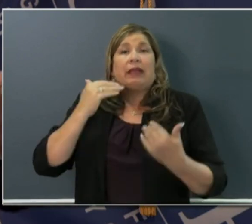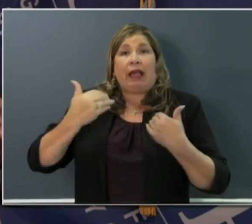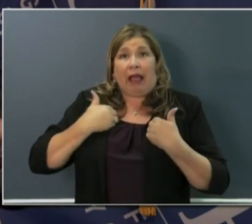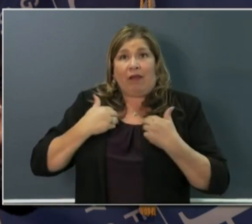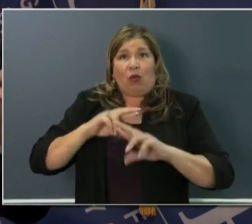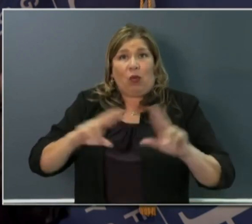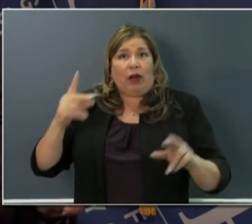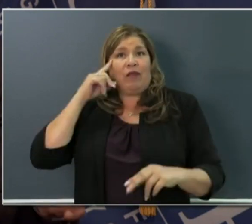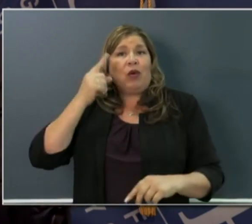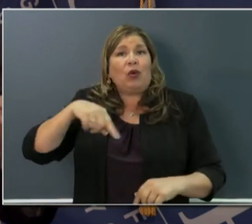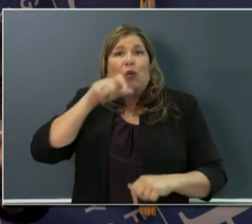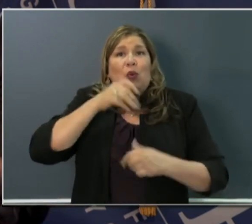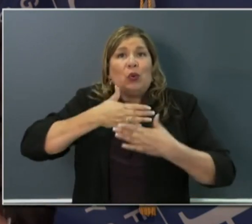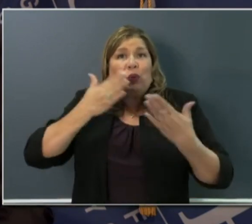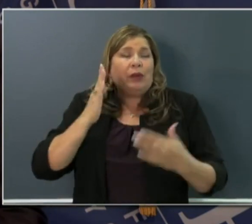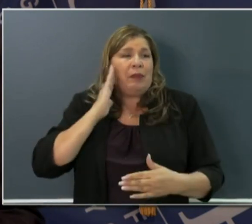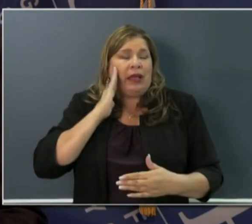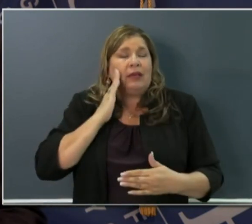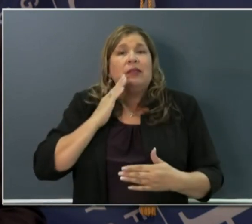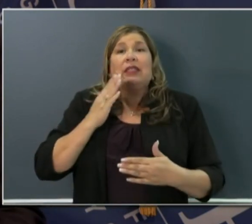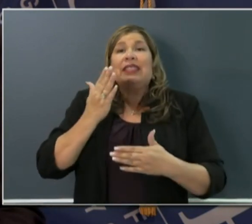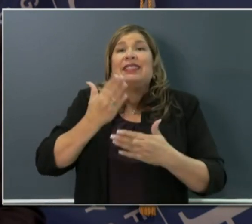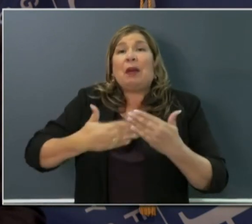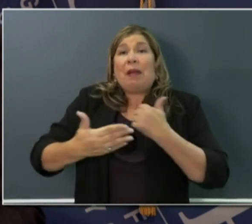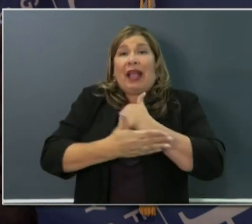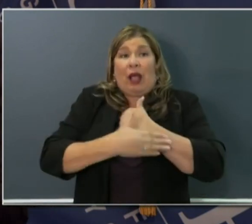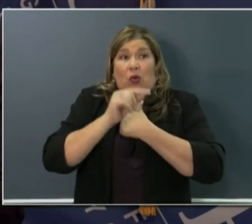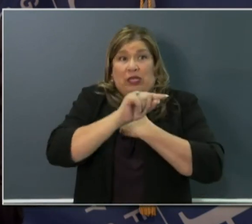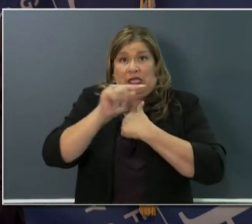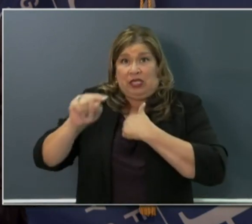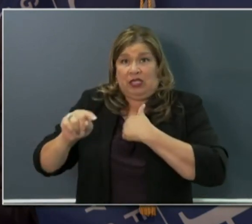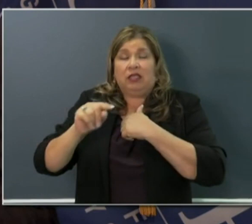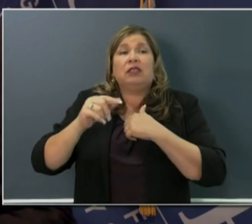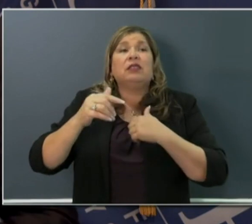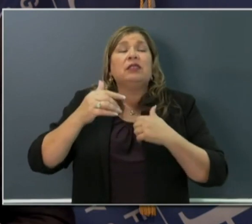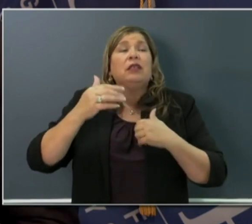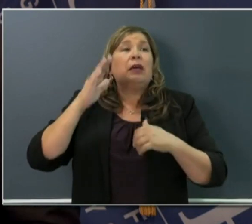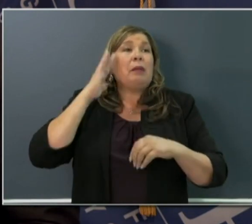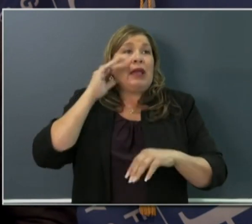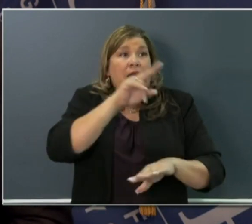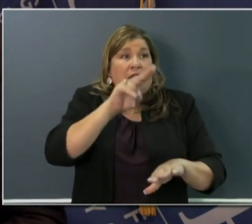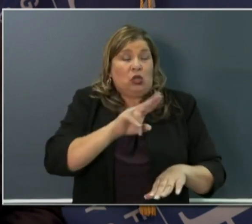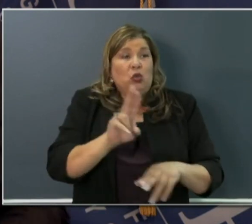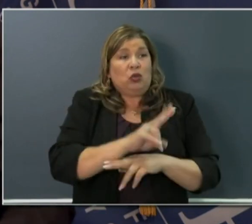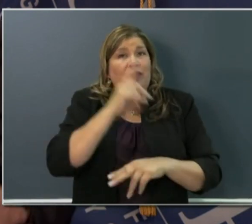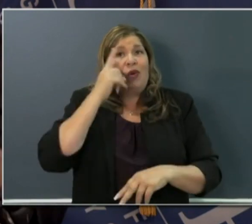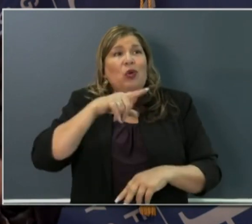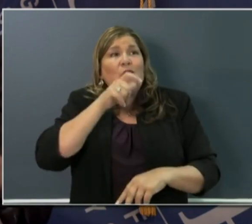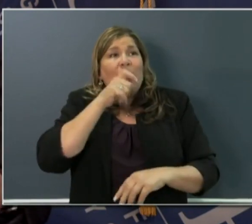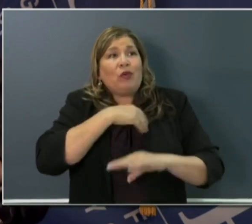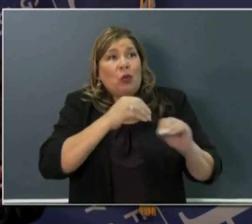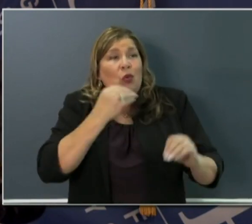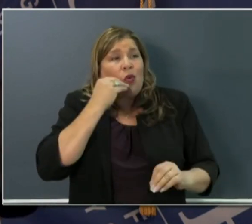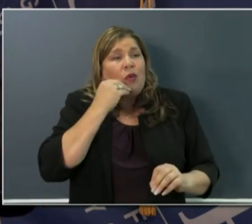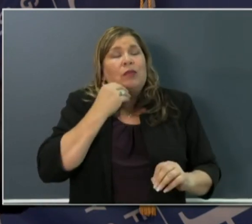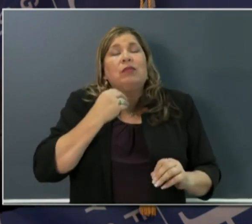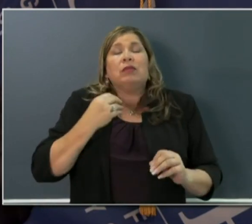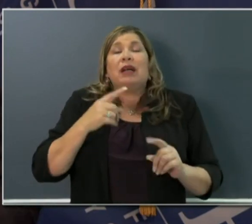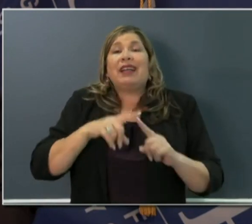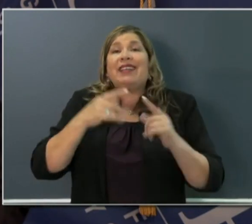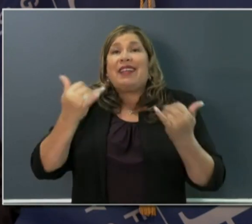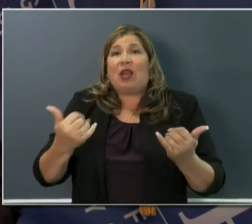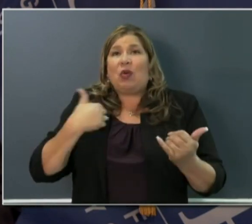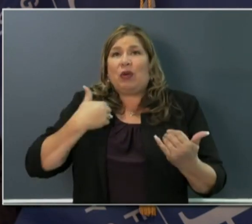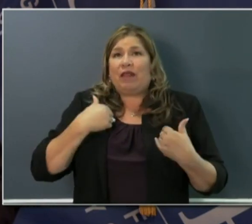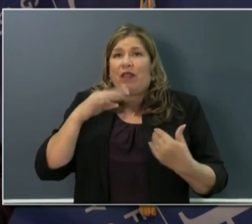individuals. In some counties, they're not just using them for the homeless, but they have the capacity to do that. We now have